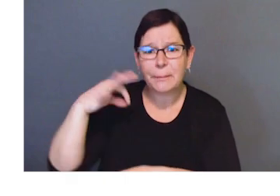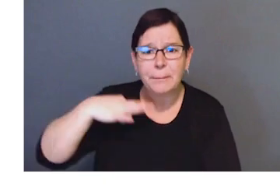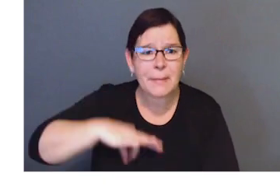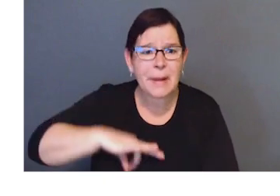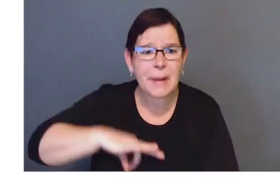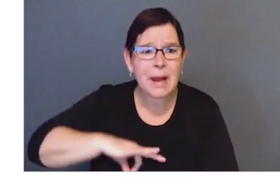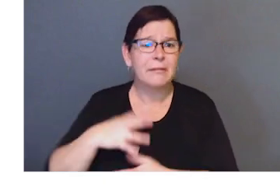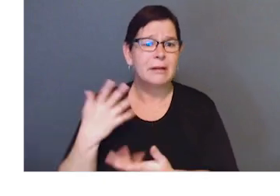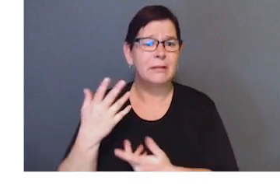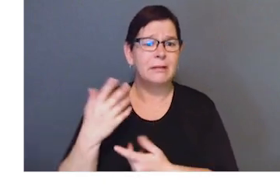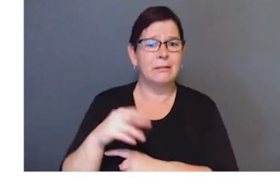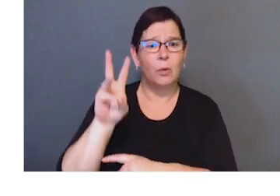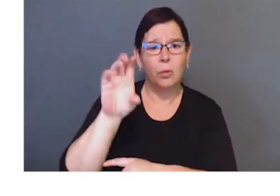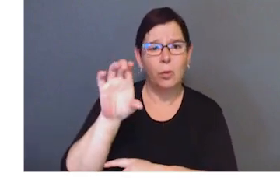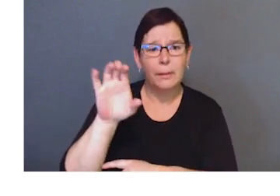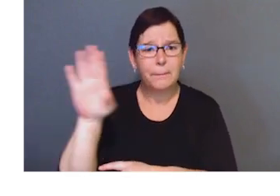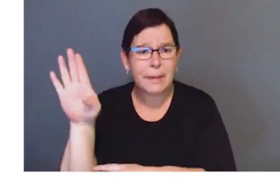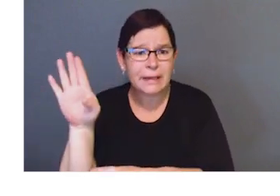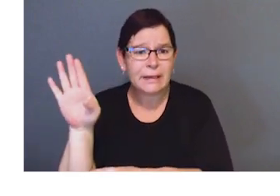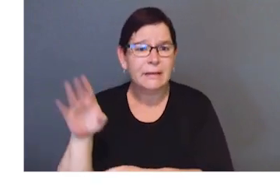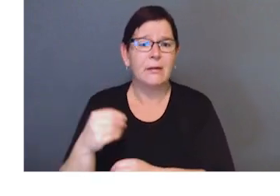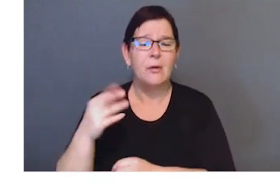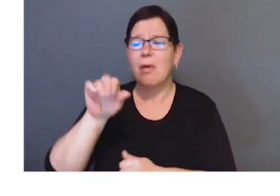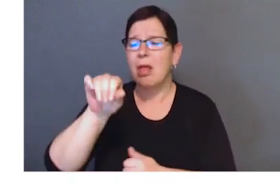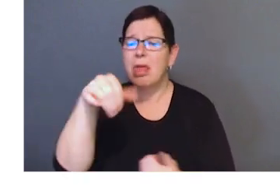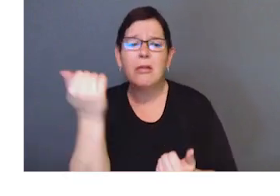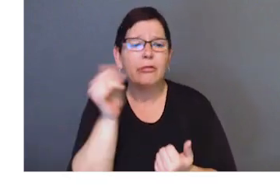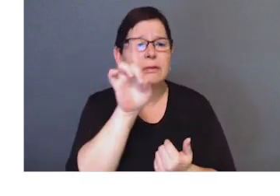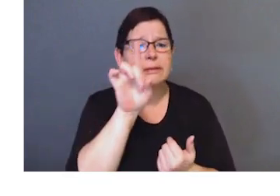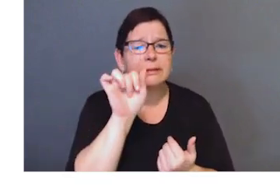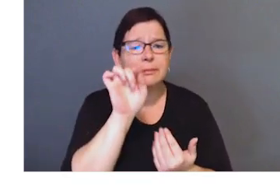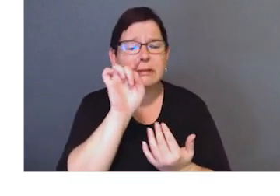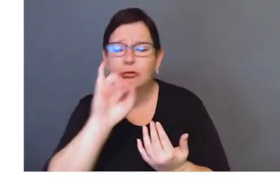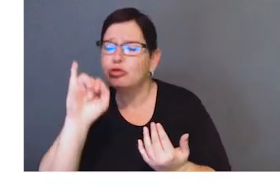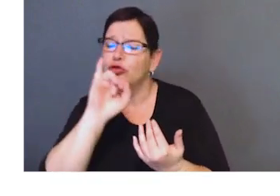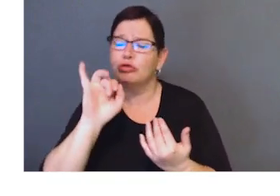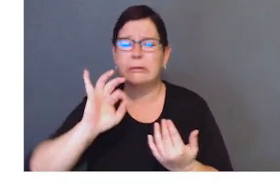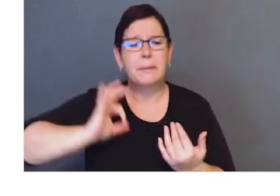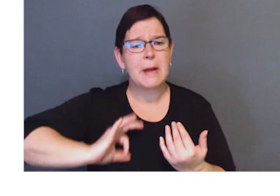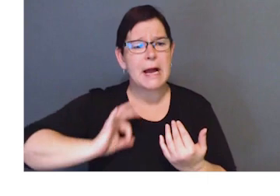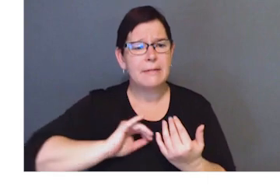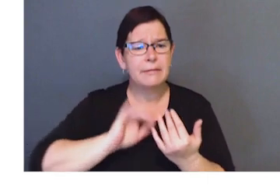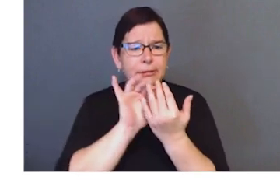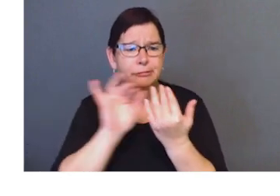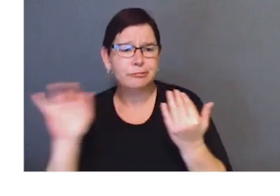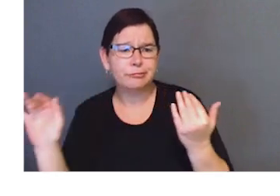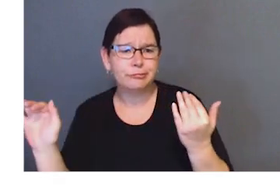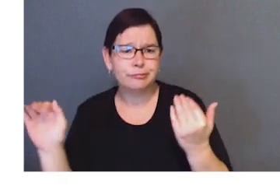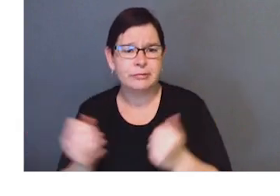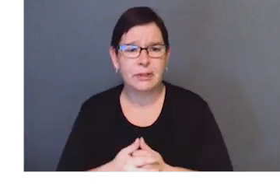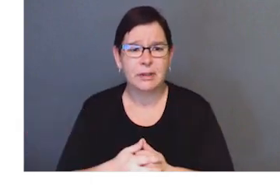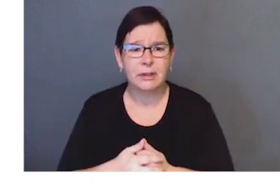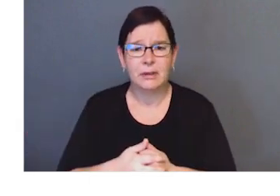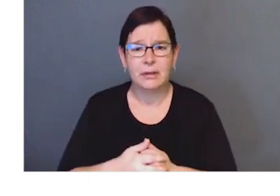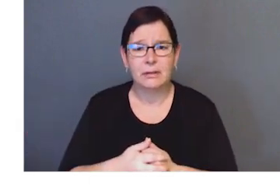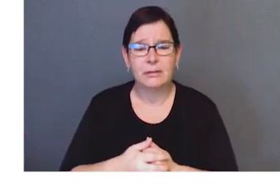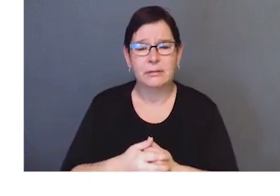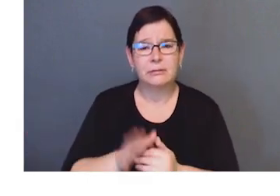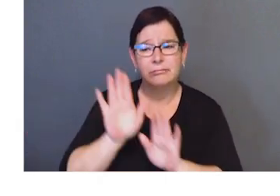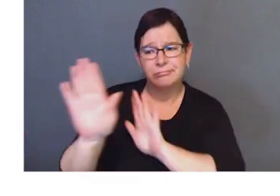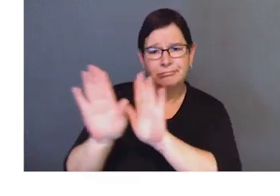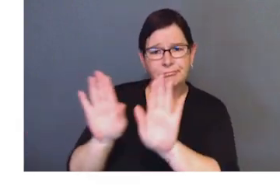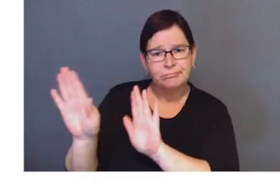of disability or insurance benefits. These programs have other purposes and different criteria.